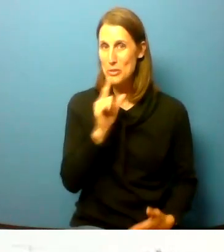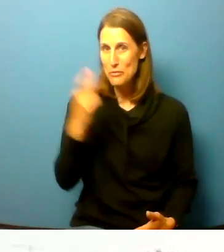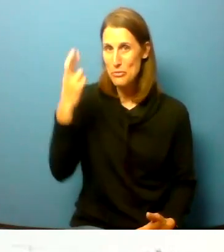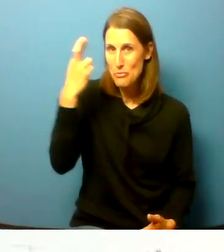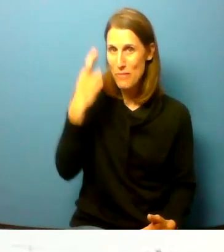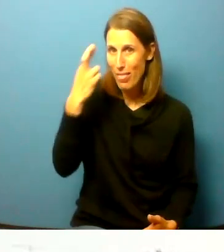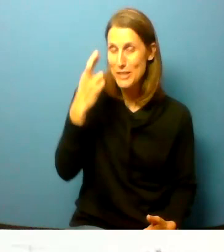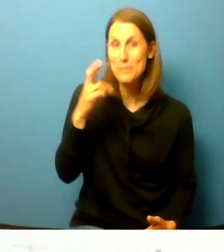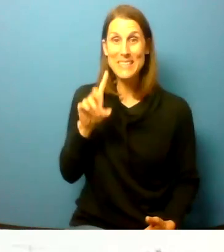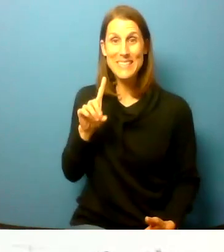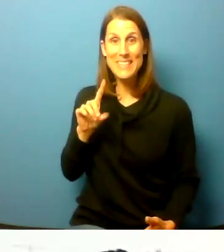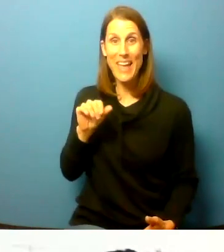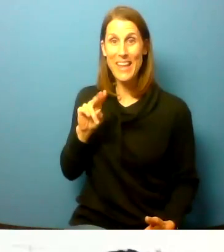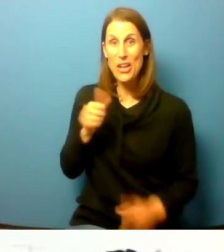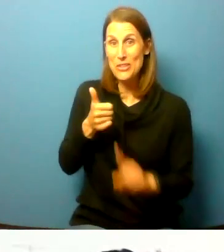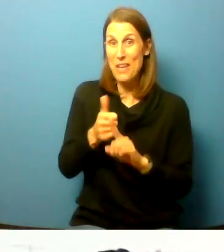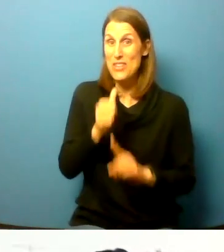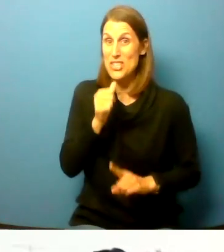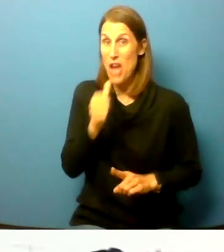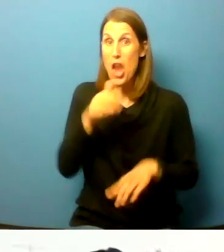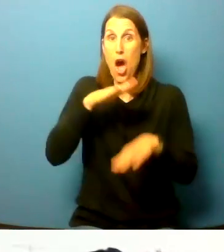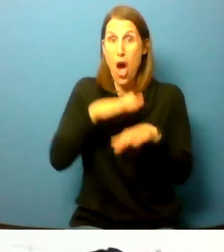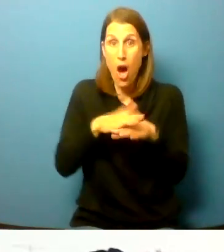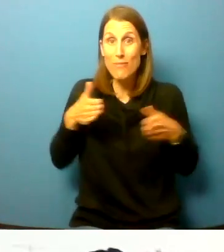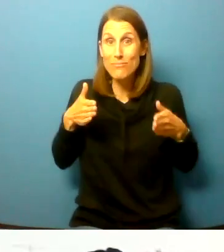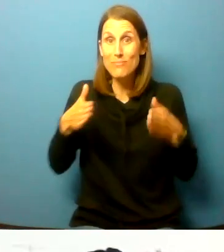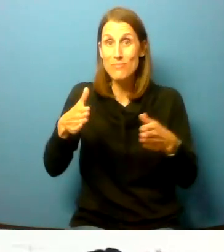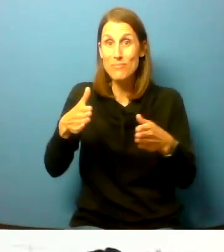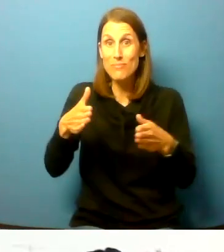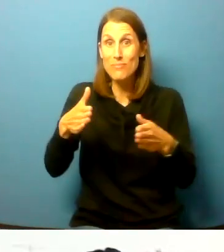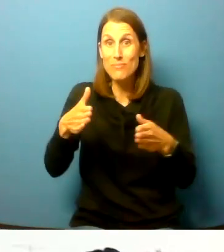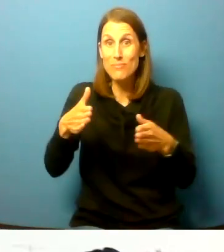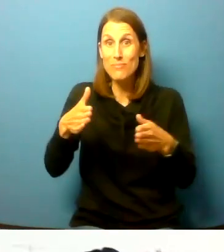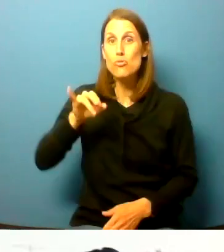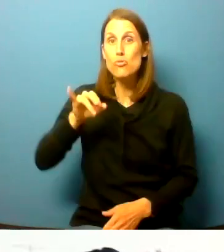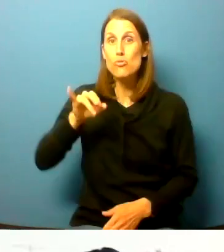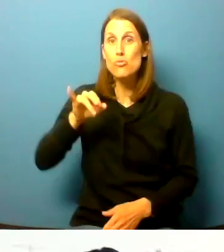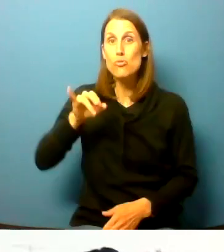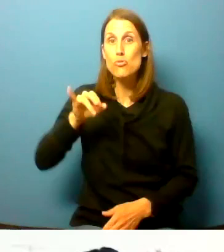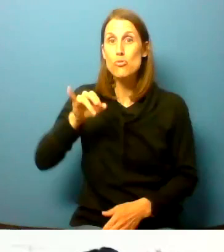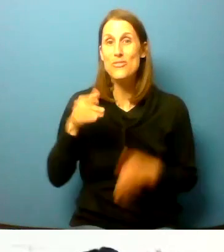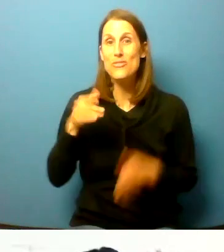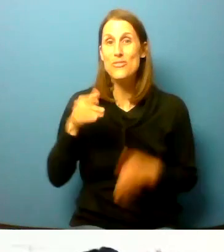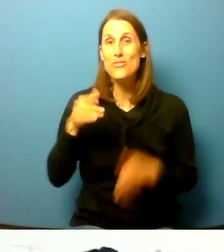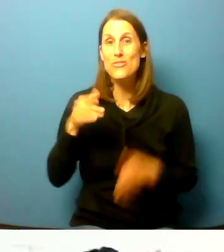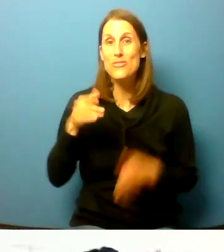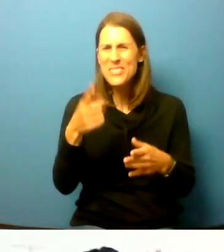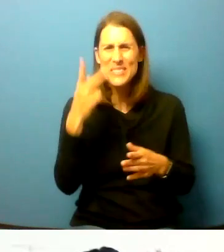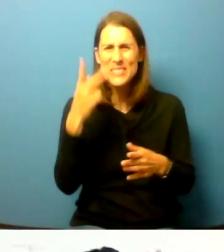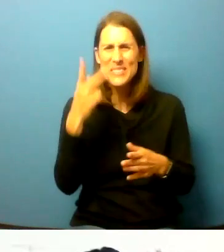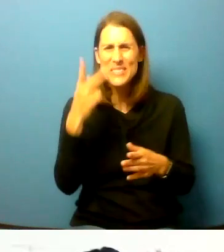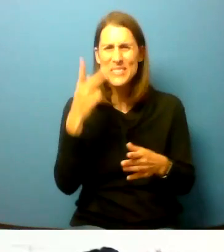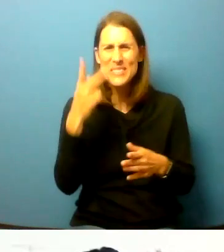Privet Drive right now, or I should say Harry Potter, not actually on Privet Drive. So Dana, why don't you tell us what is virtual background on